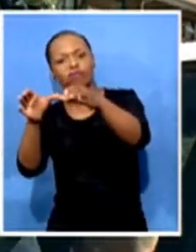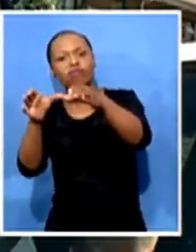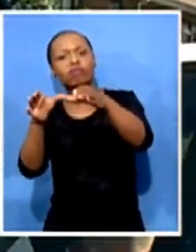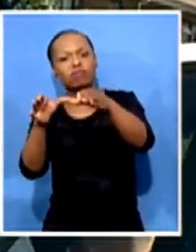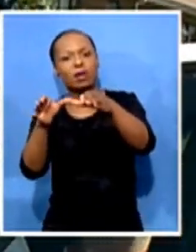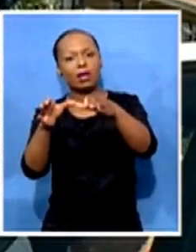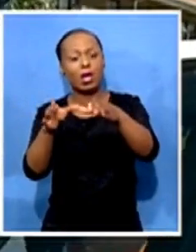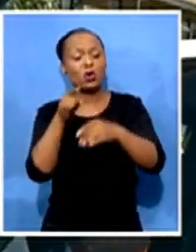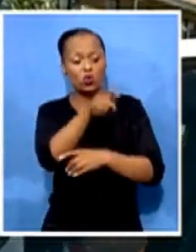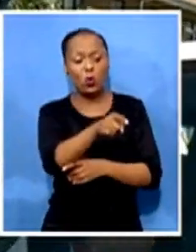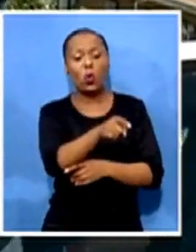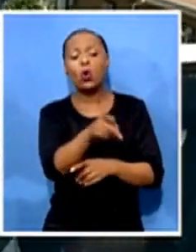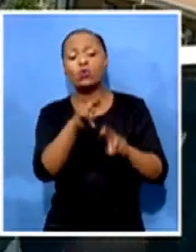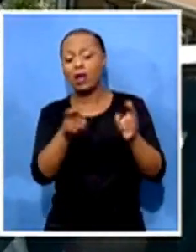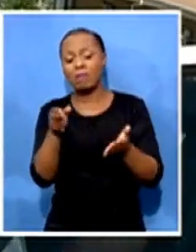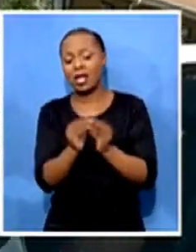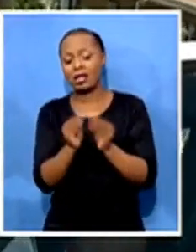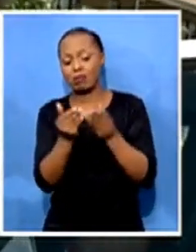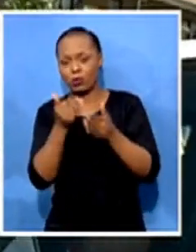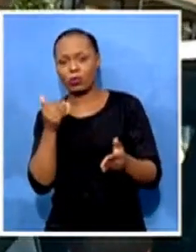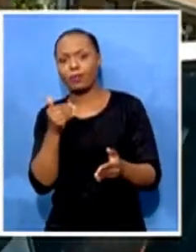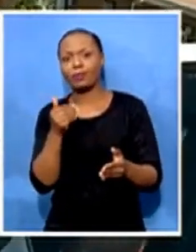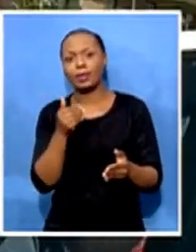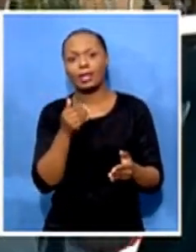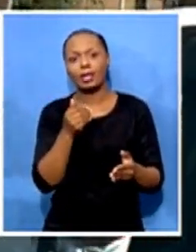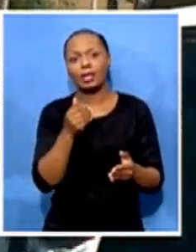held responsible, because he was the one who agreed on these terms.